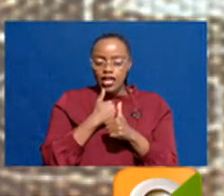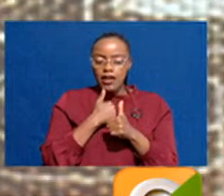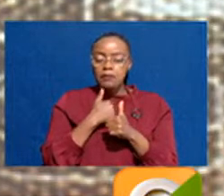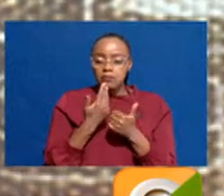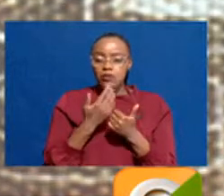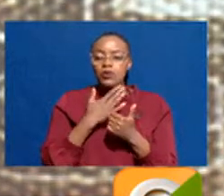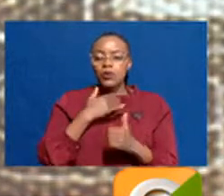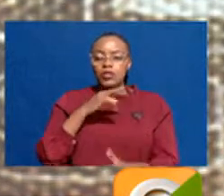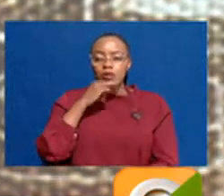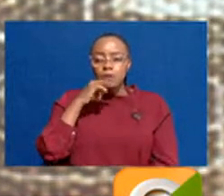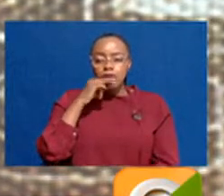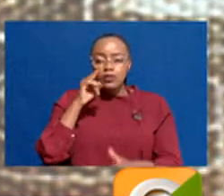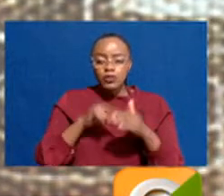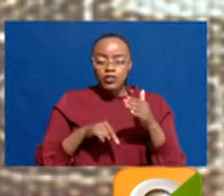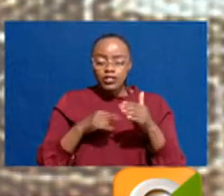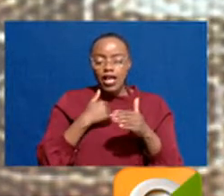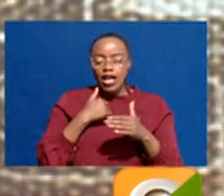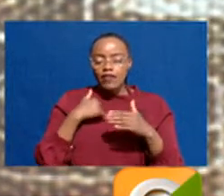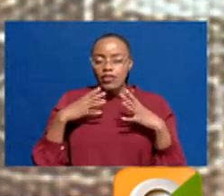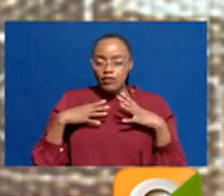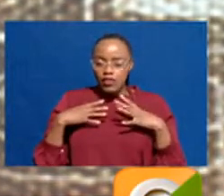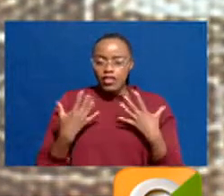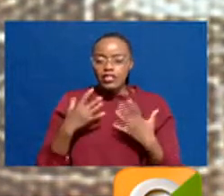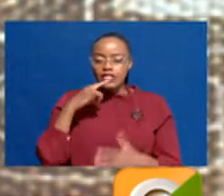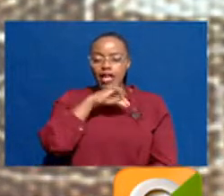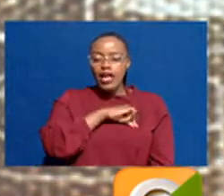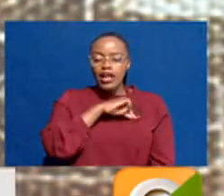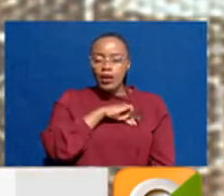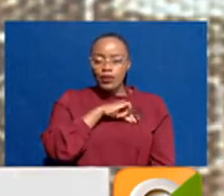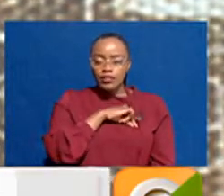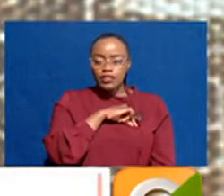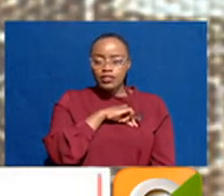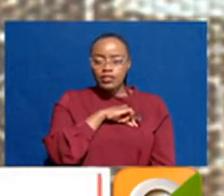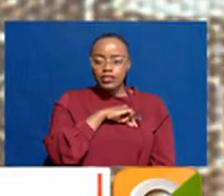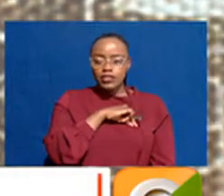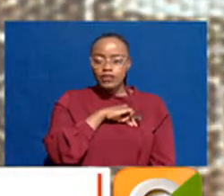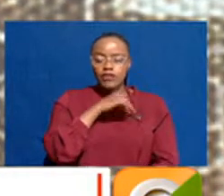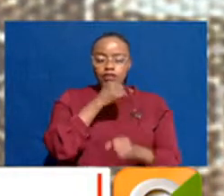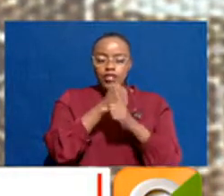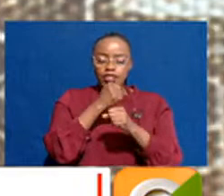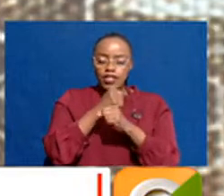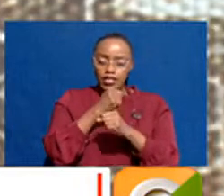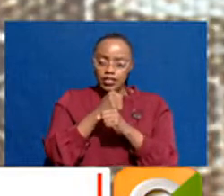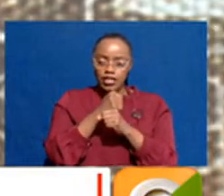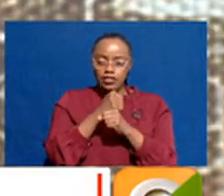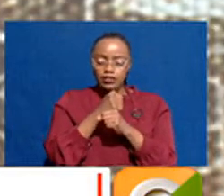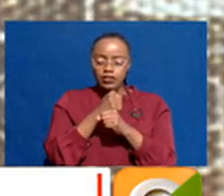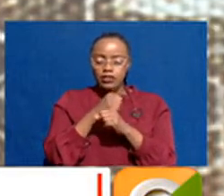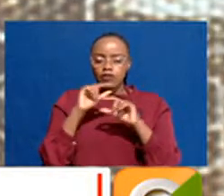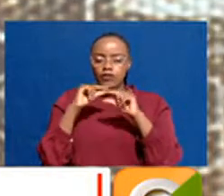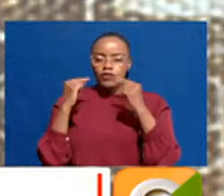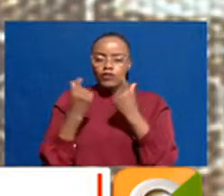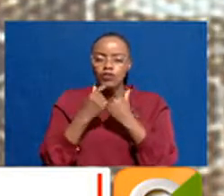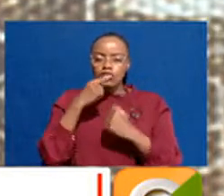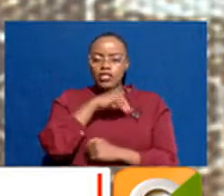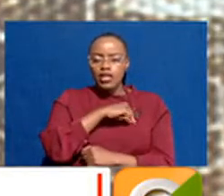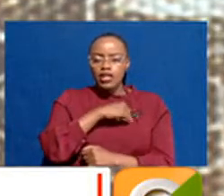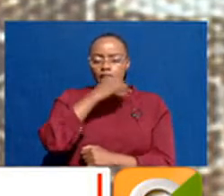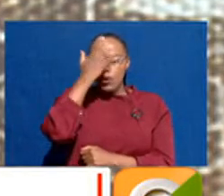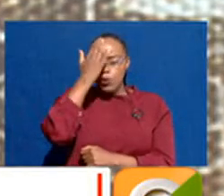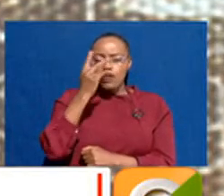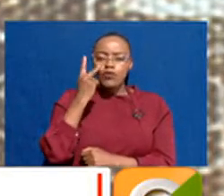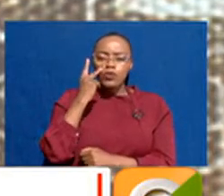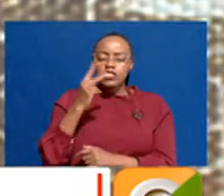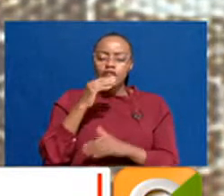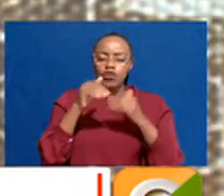rightly mentioned, it is the retreat allowance. It is the task force allowance. So if you look at